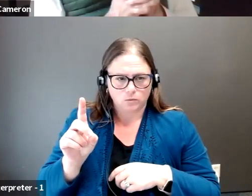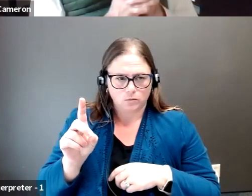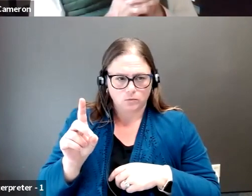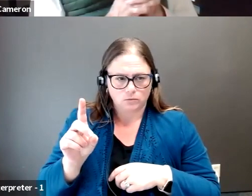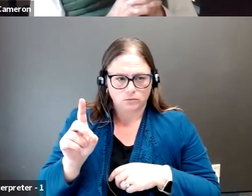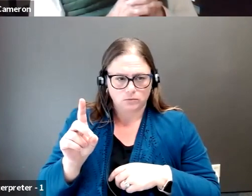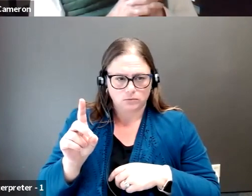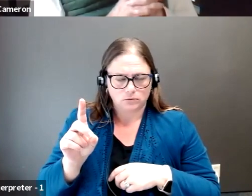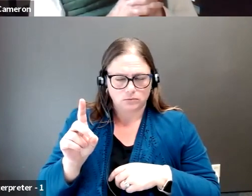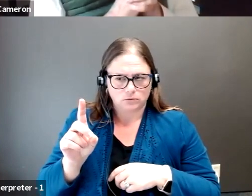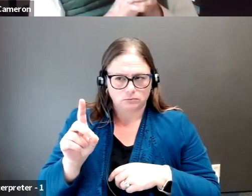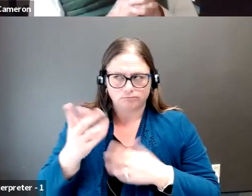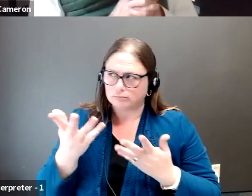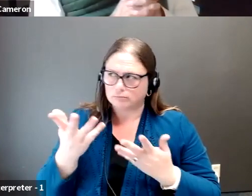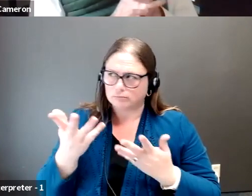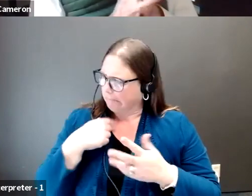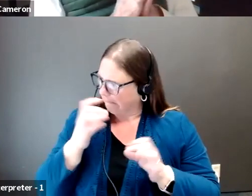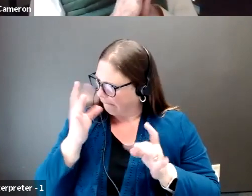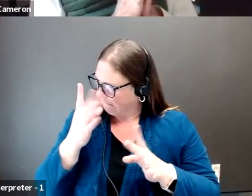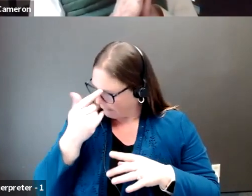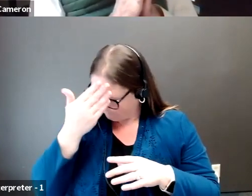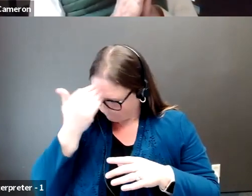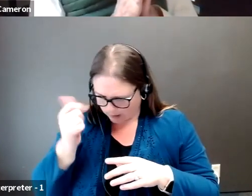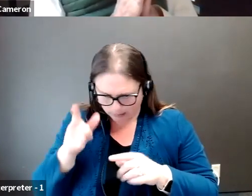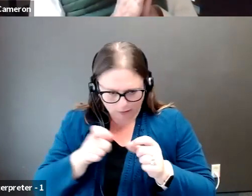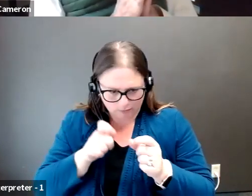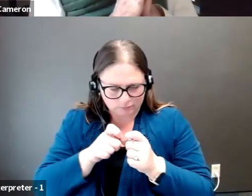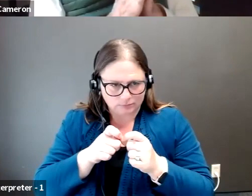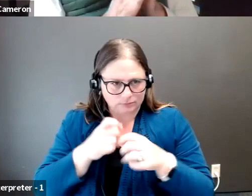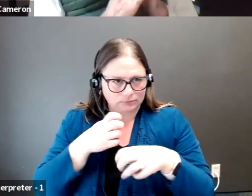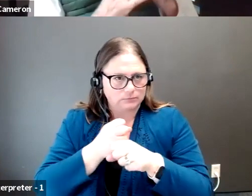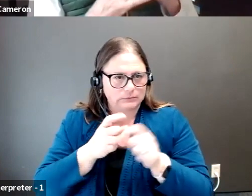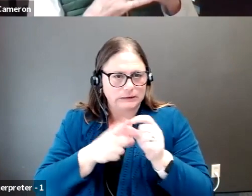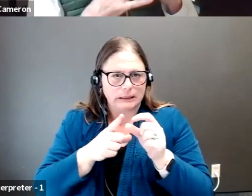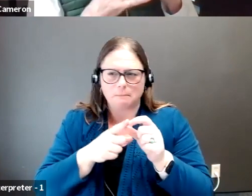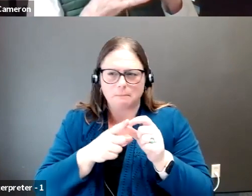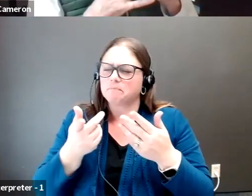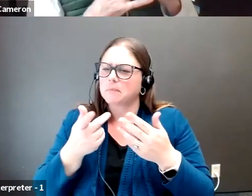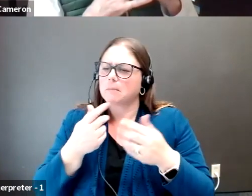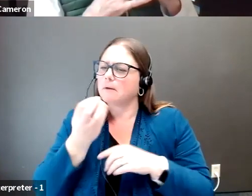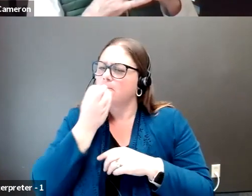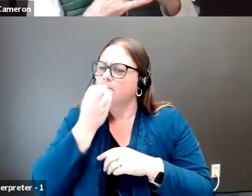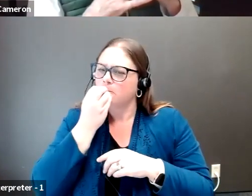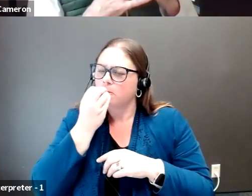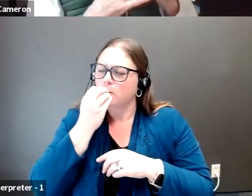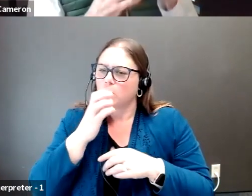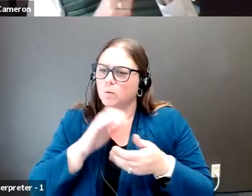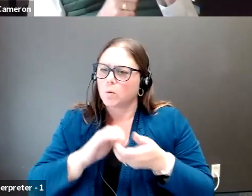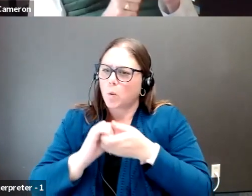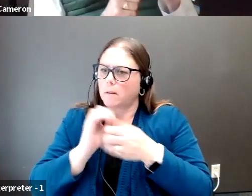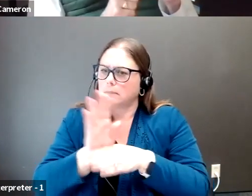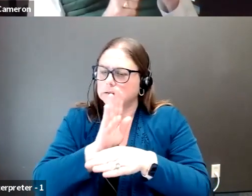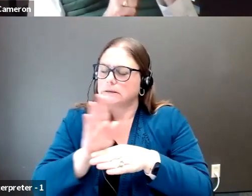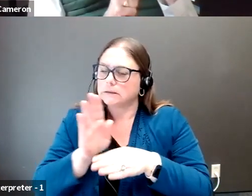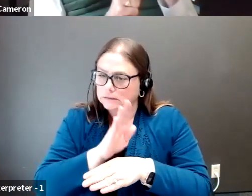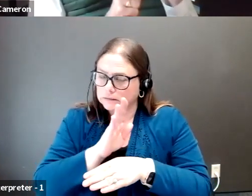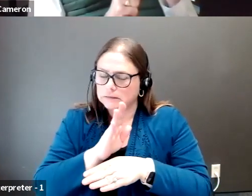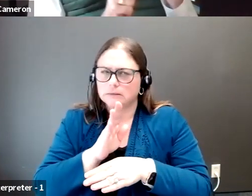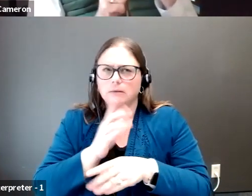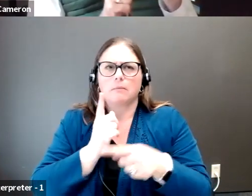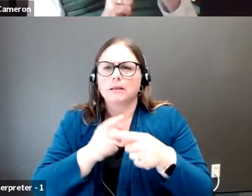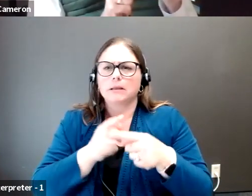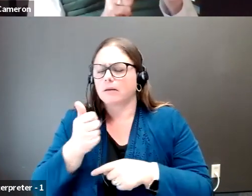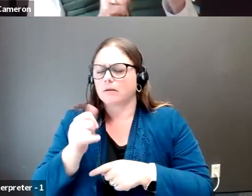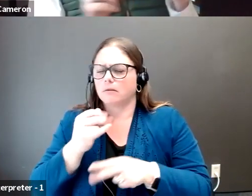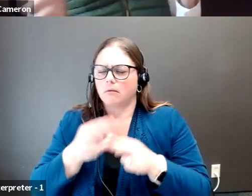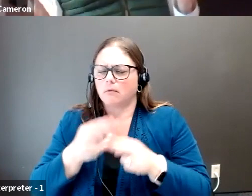Wouldn't that be horrible if I forget the actual acronym, but food co-ops that have come together, and they also have started something called the Fair